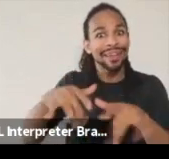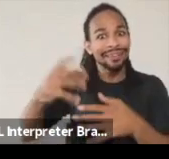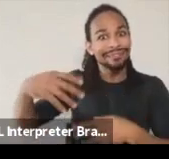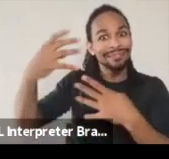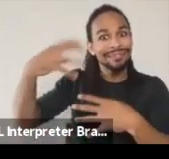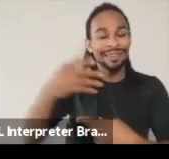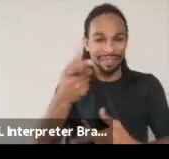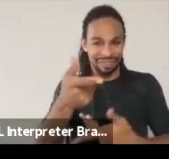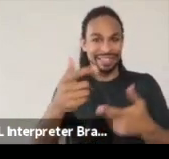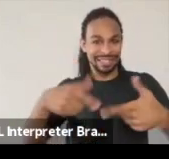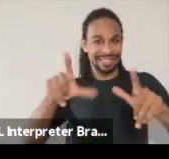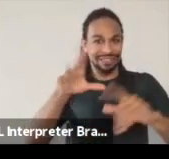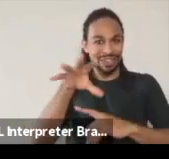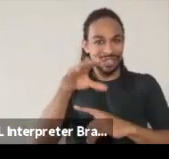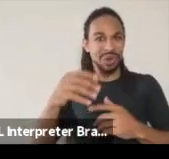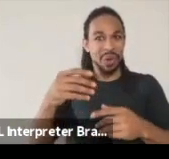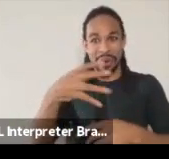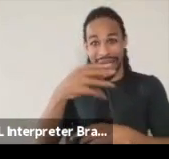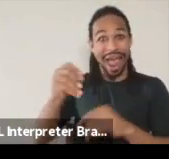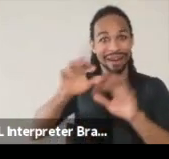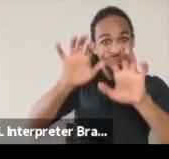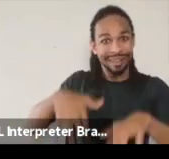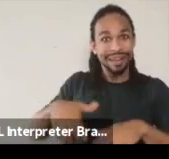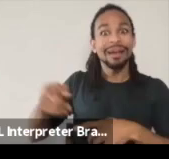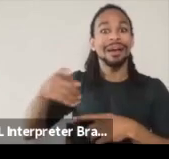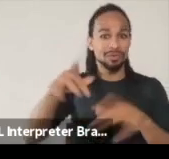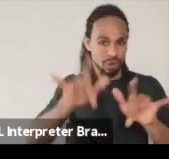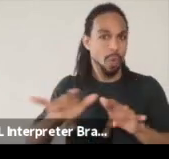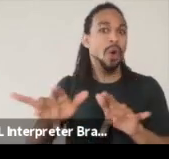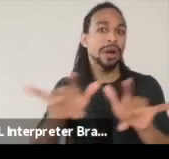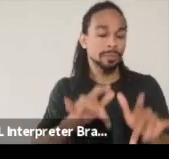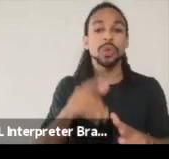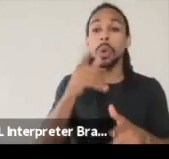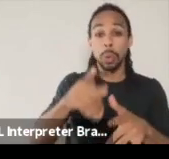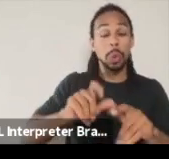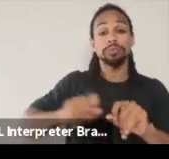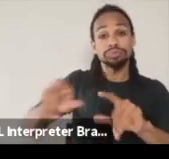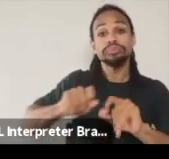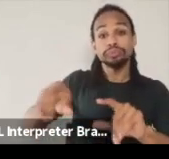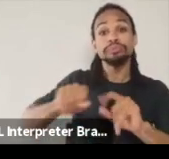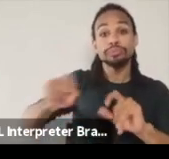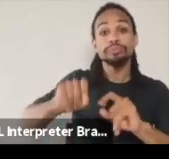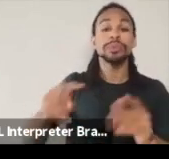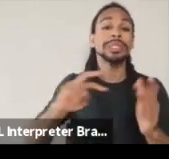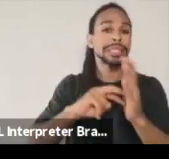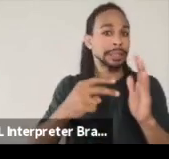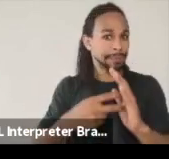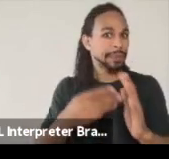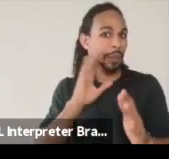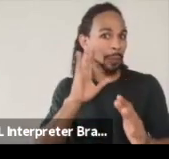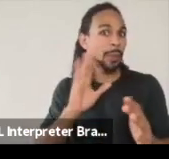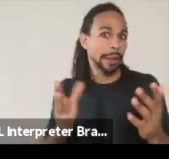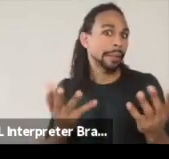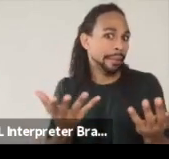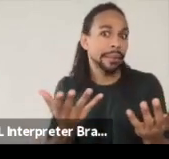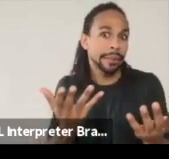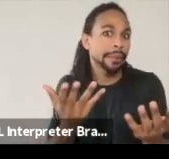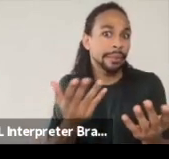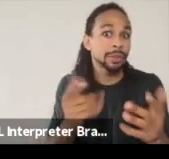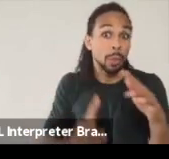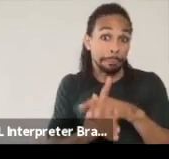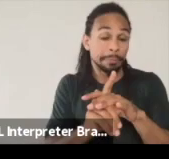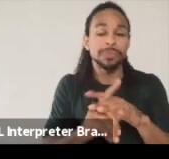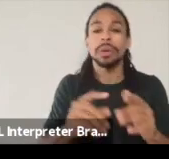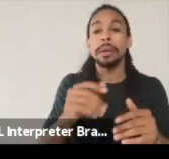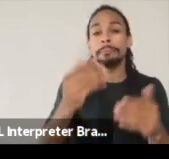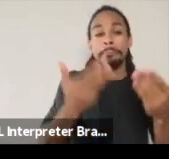you share there will come up in the transcription for this recording. So that doesn't mean it will be publicly shared, but again, the staff